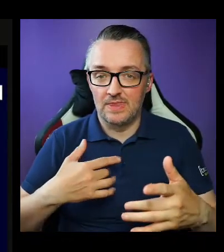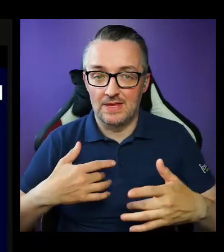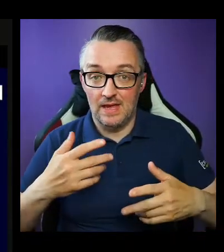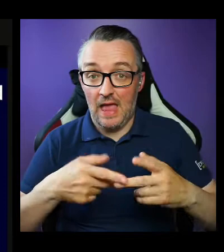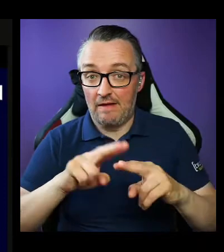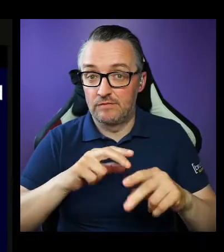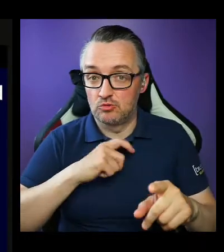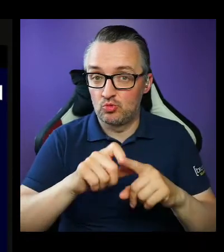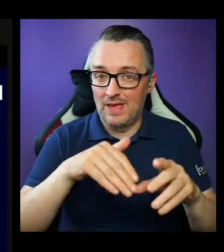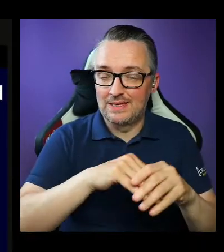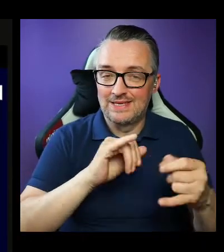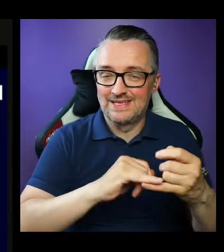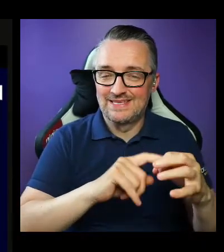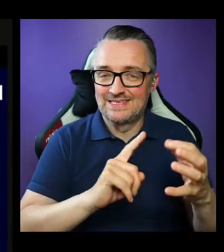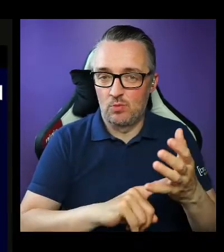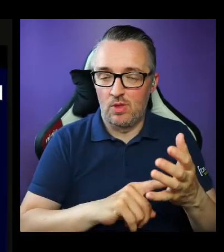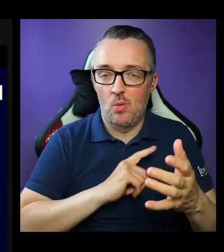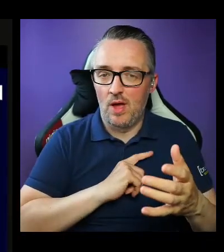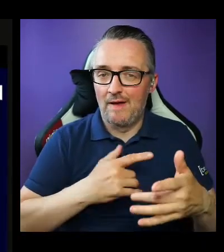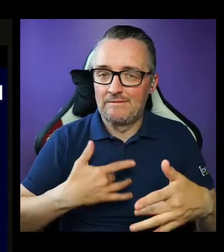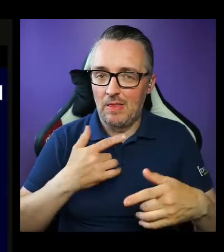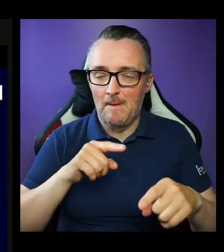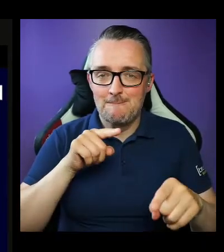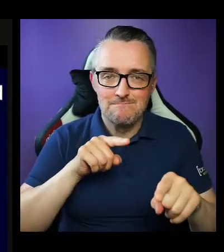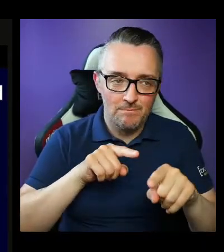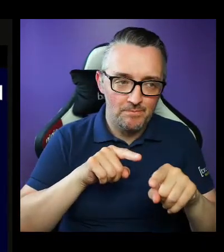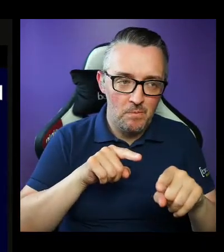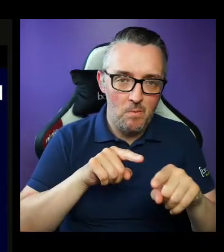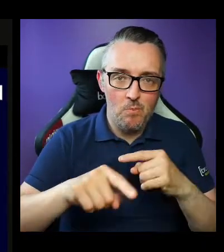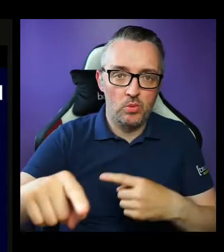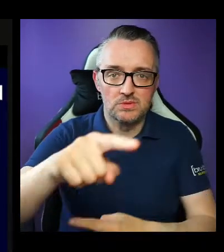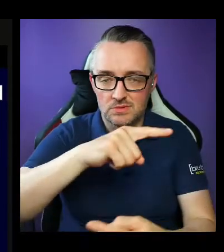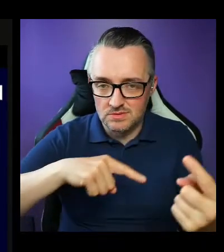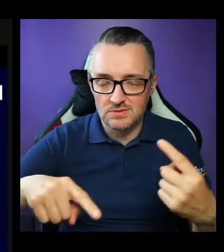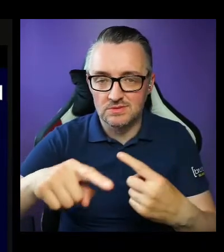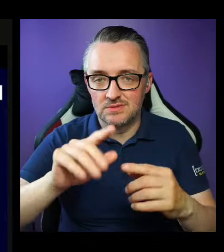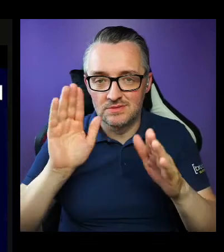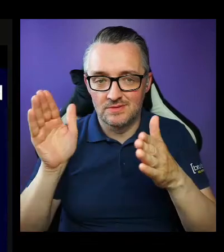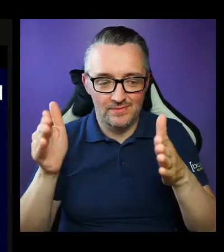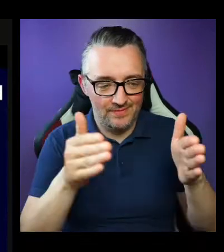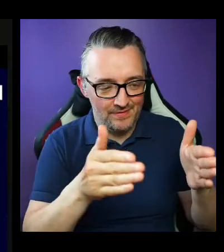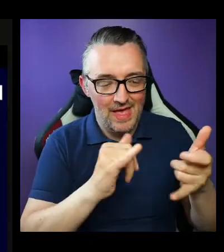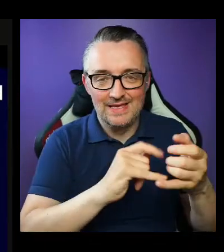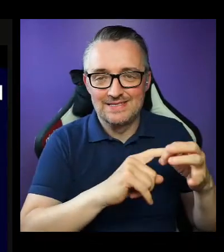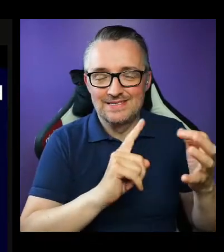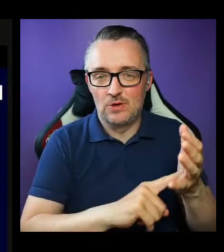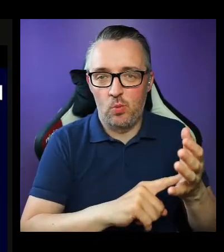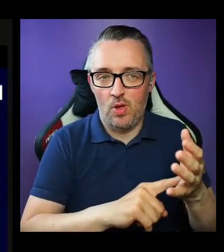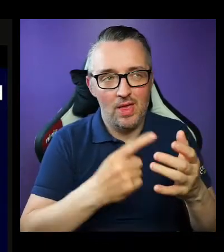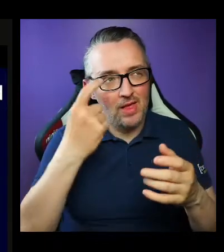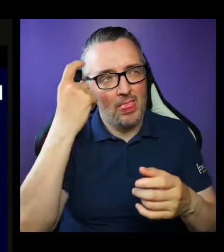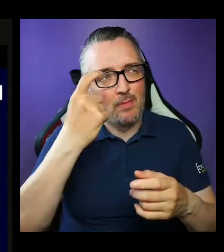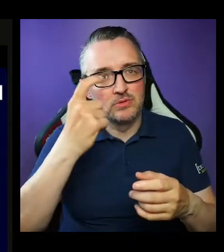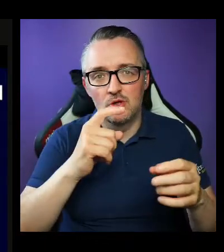SQL, because I find most of the people are going towards SQL when they think about querying